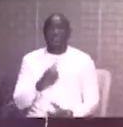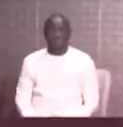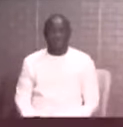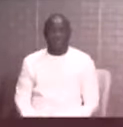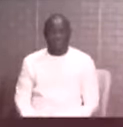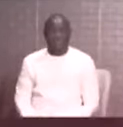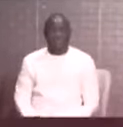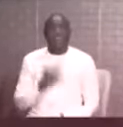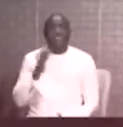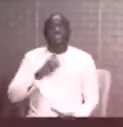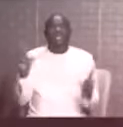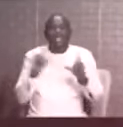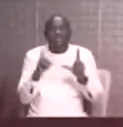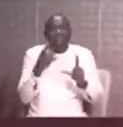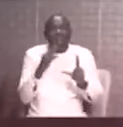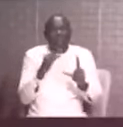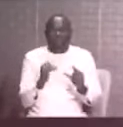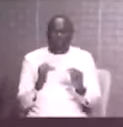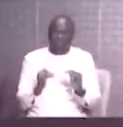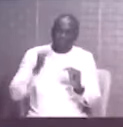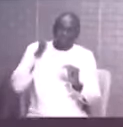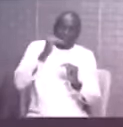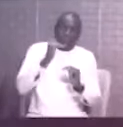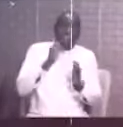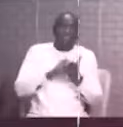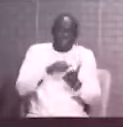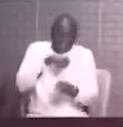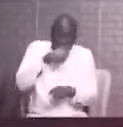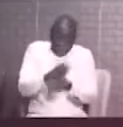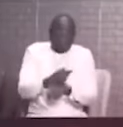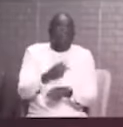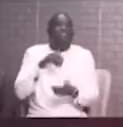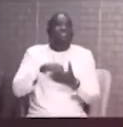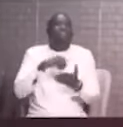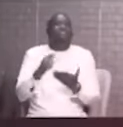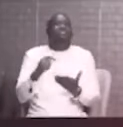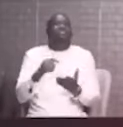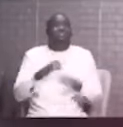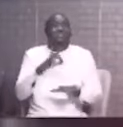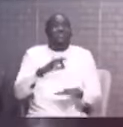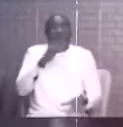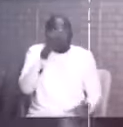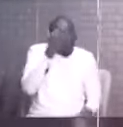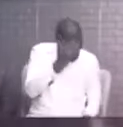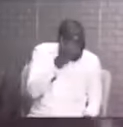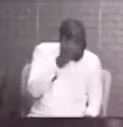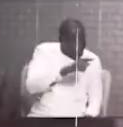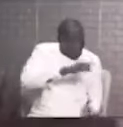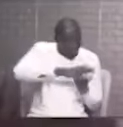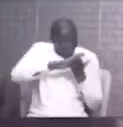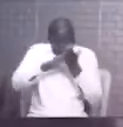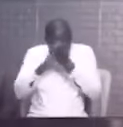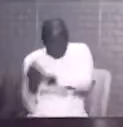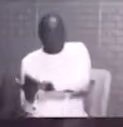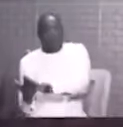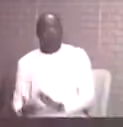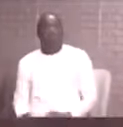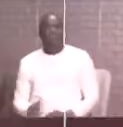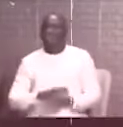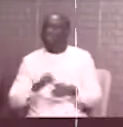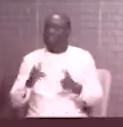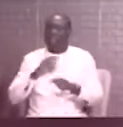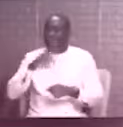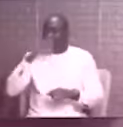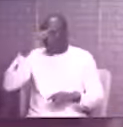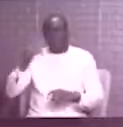is a level of stature that is established in the spirit on account of your becoming. Let no man trouble me, he